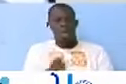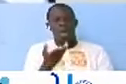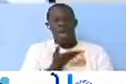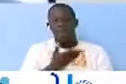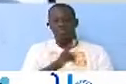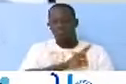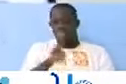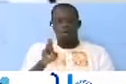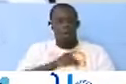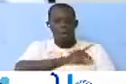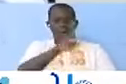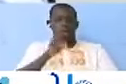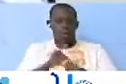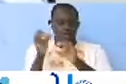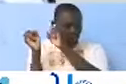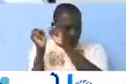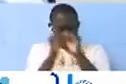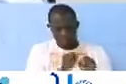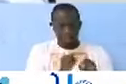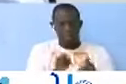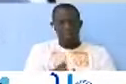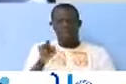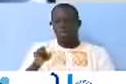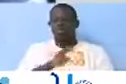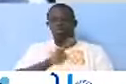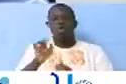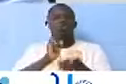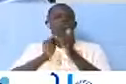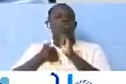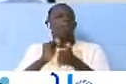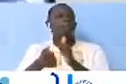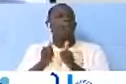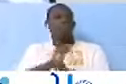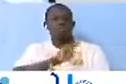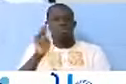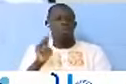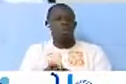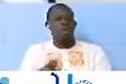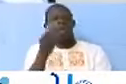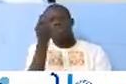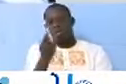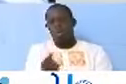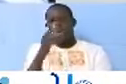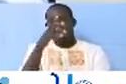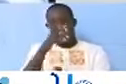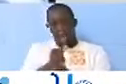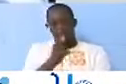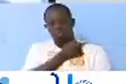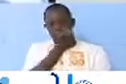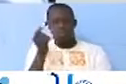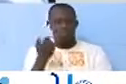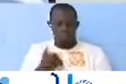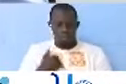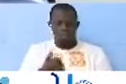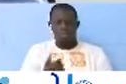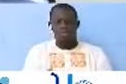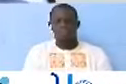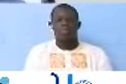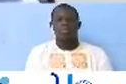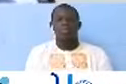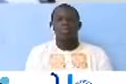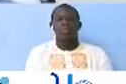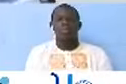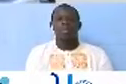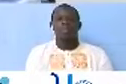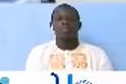there is nowhere to keep it. Yamunga Bitati. This is not a shop. I'm just doing it here to assist you.